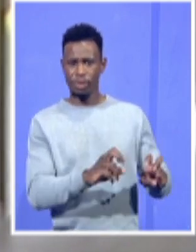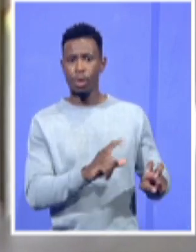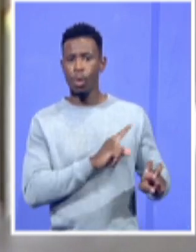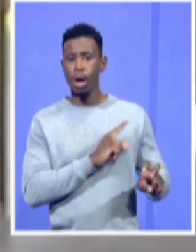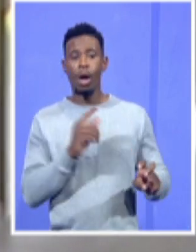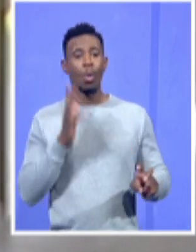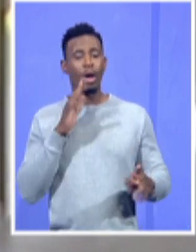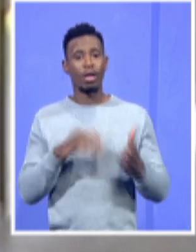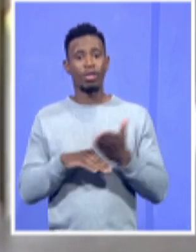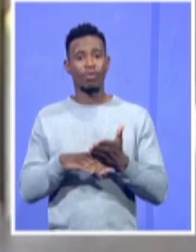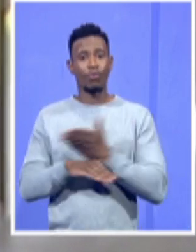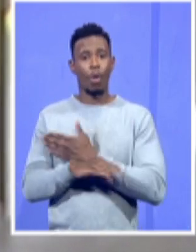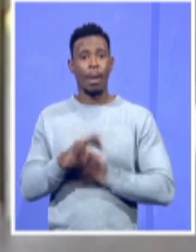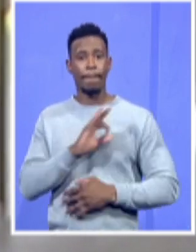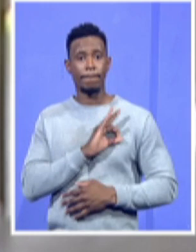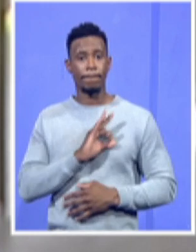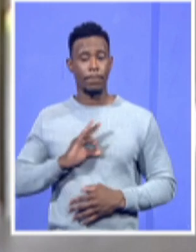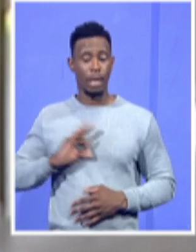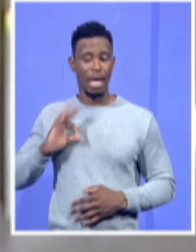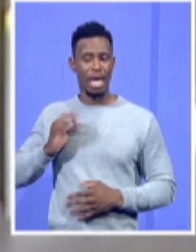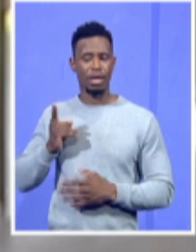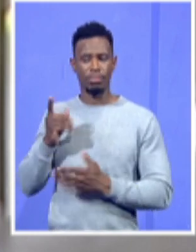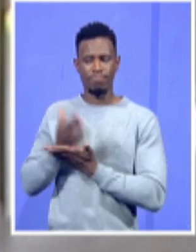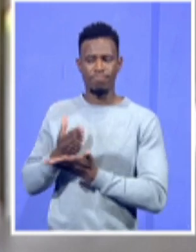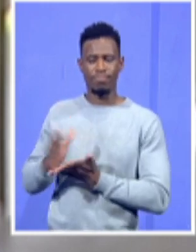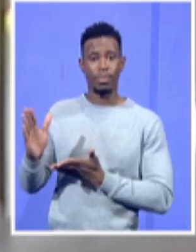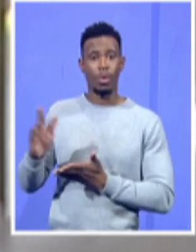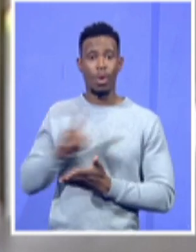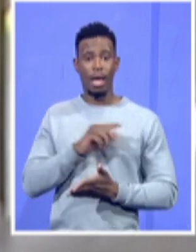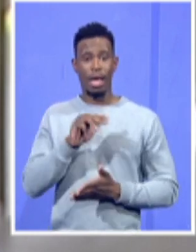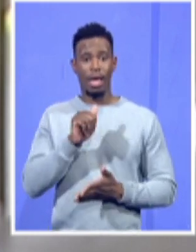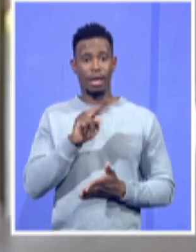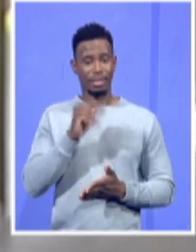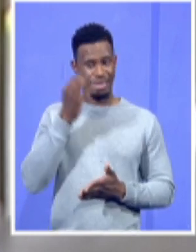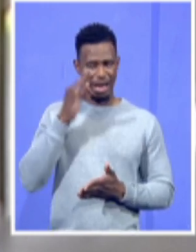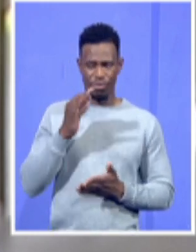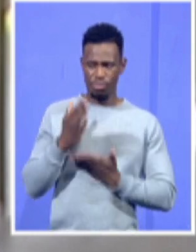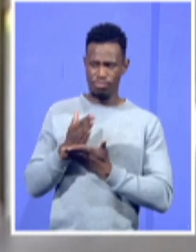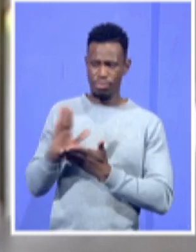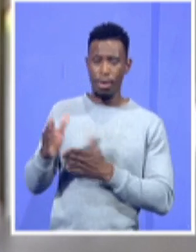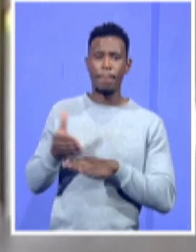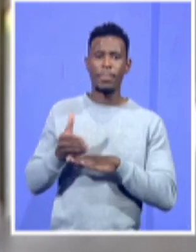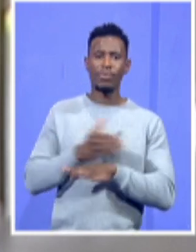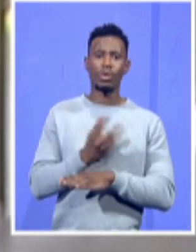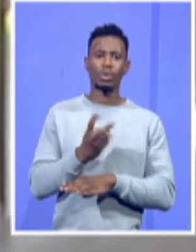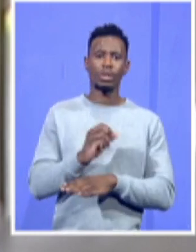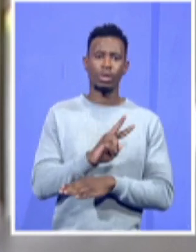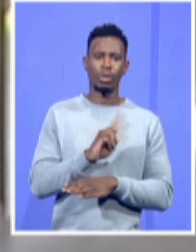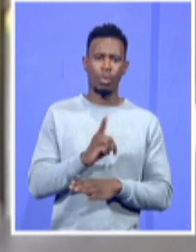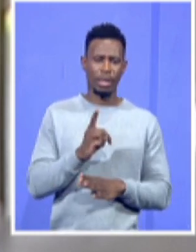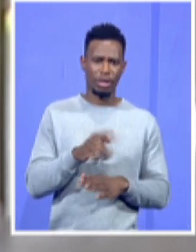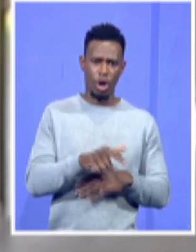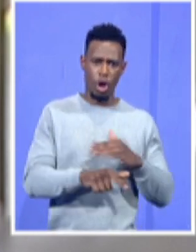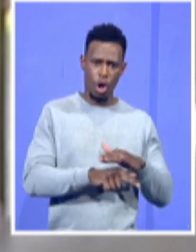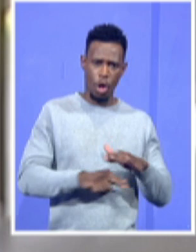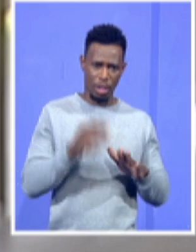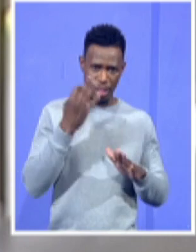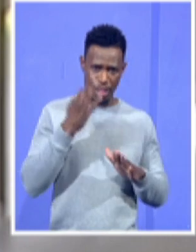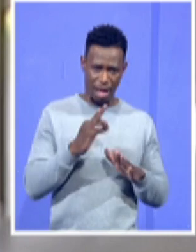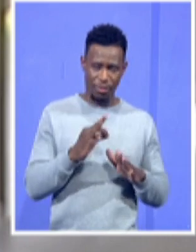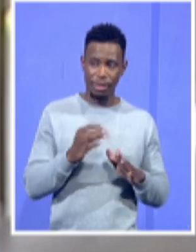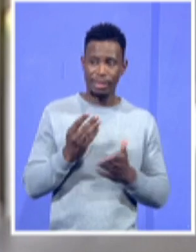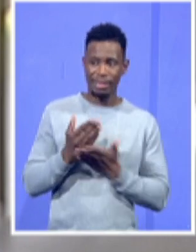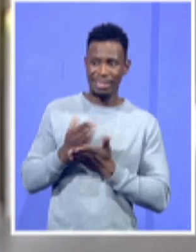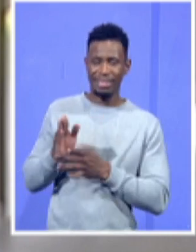mayor was removed from that specific municipality by the ANC government before the 2021 local government elections. That is Mr.